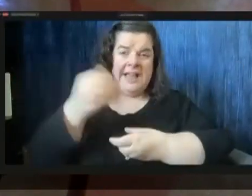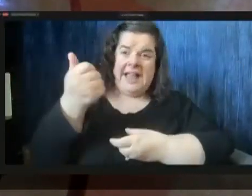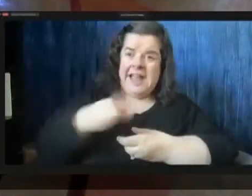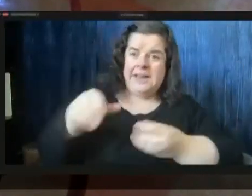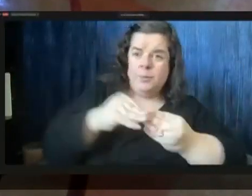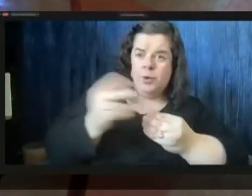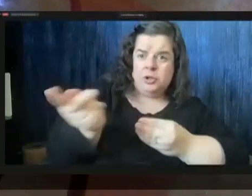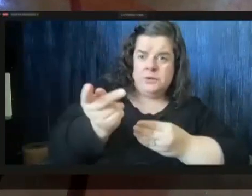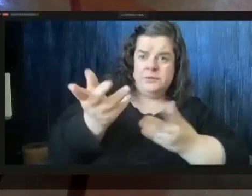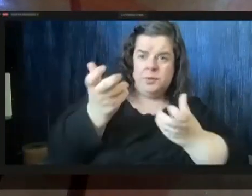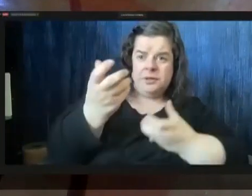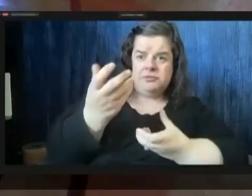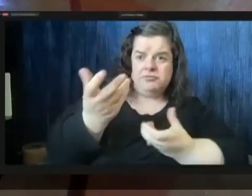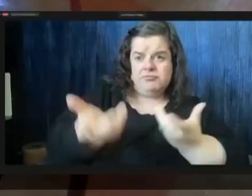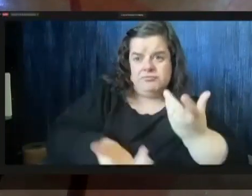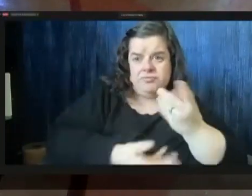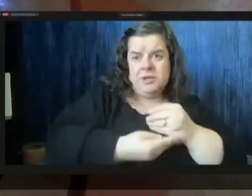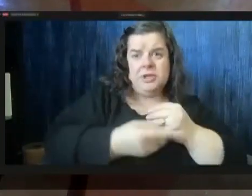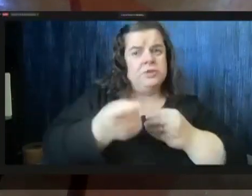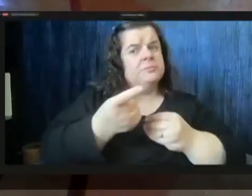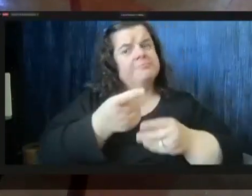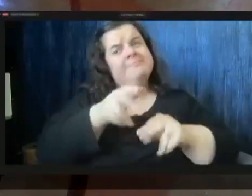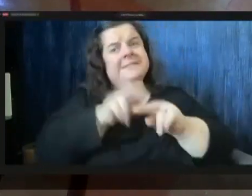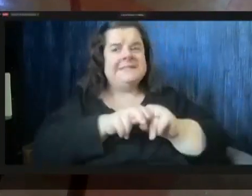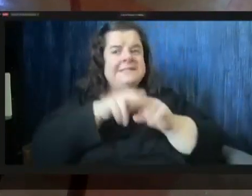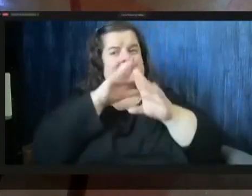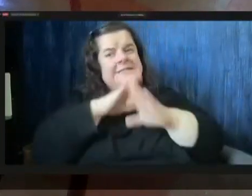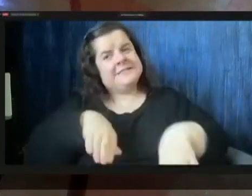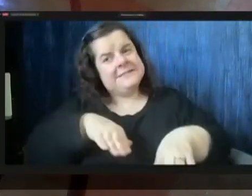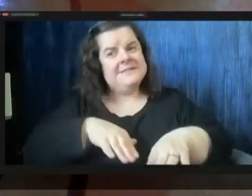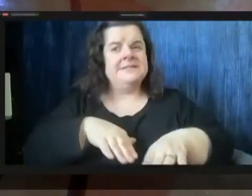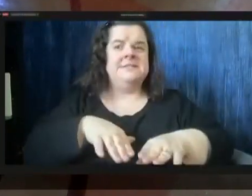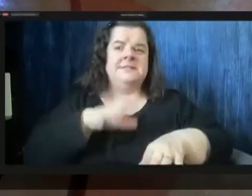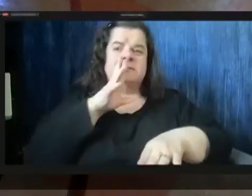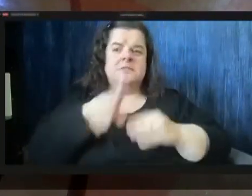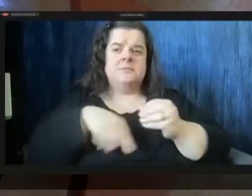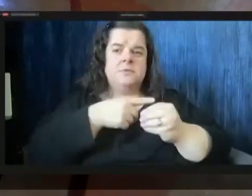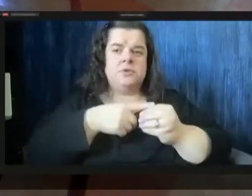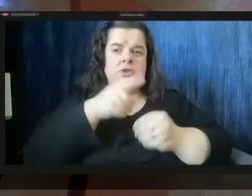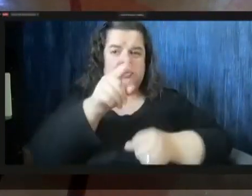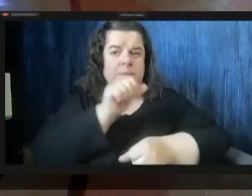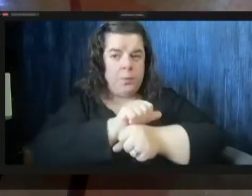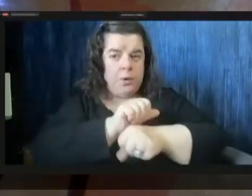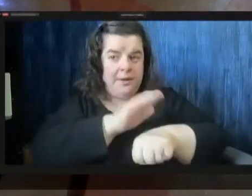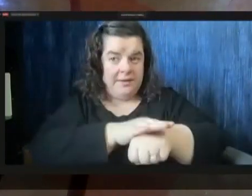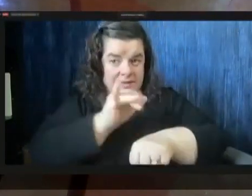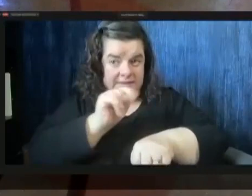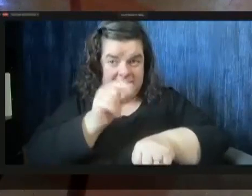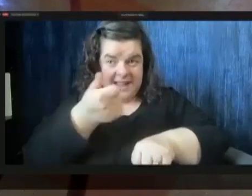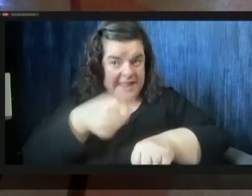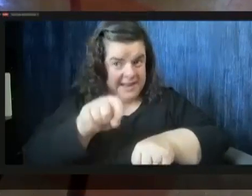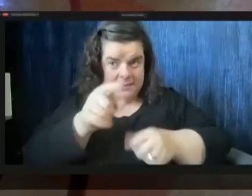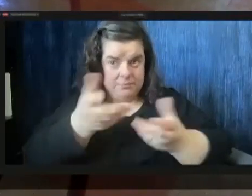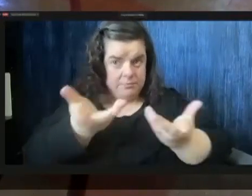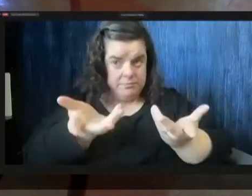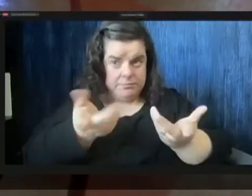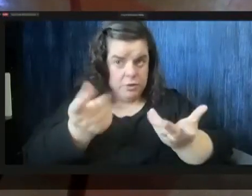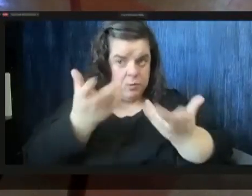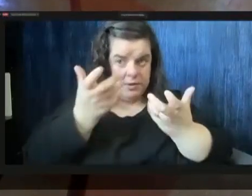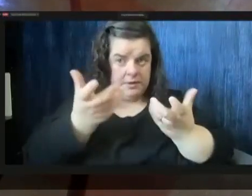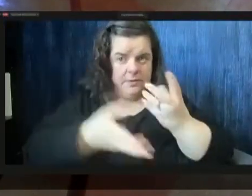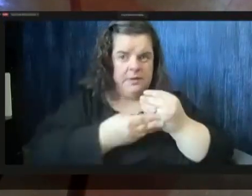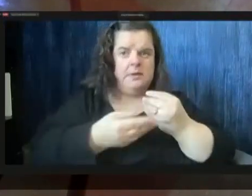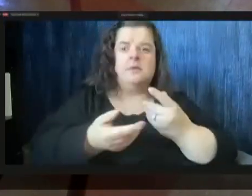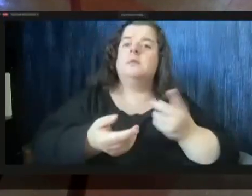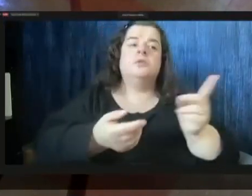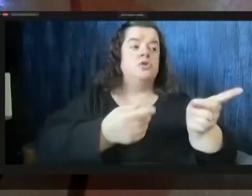this at all? This conversation, you've been sitting here so patiently and quiet, listen to us talk about, and you've been working on it. So, is there anything you want to add? Sure. Do you